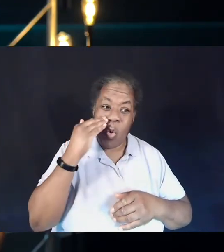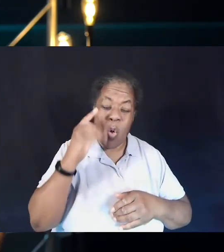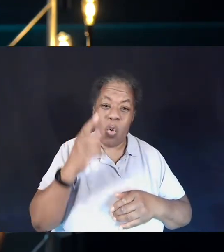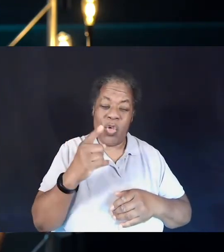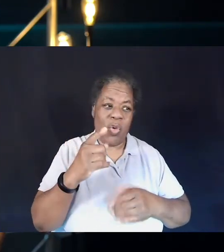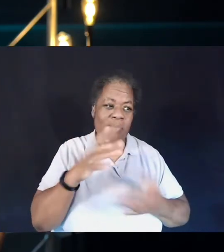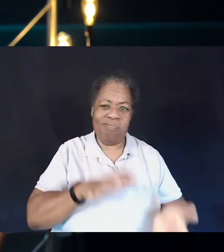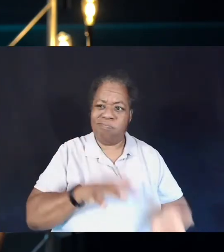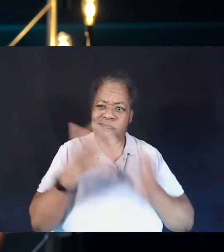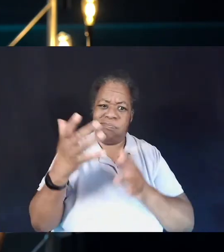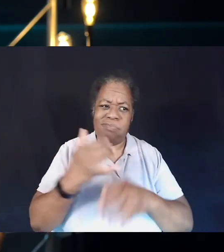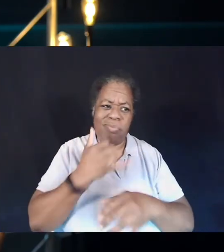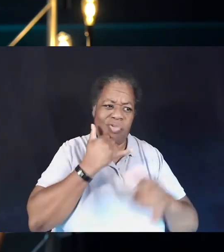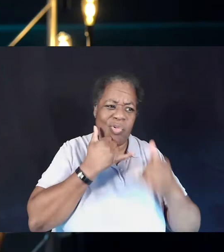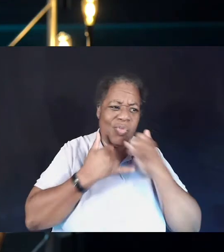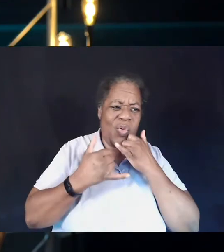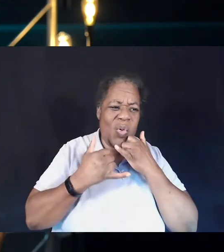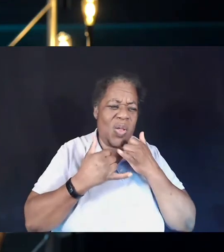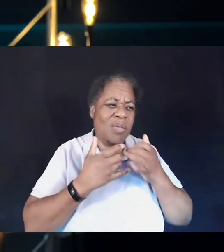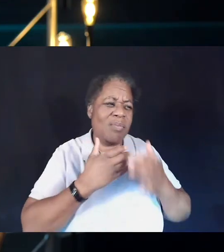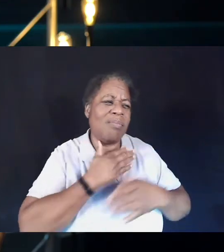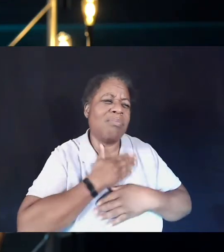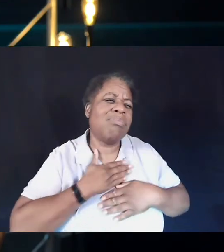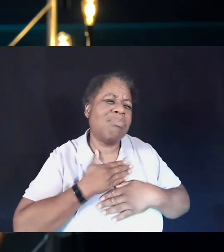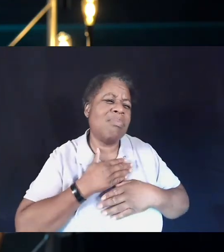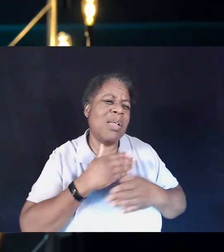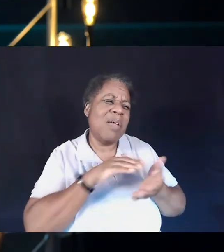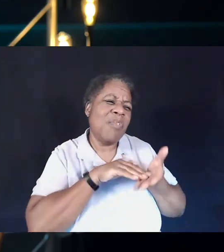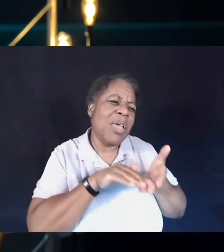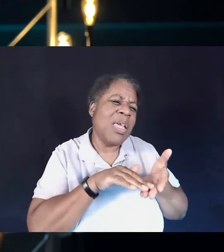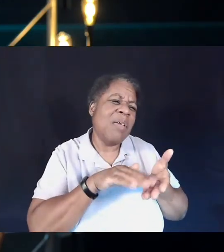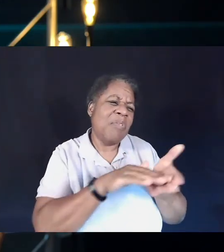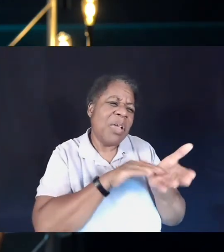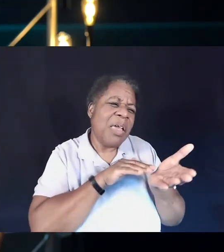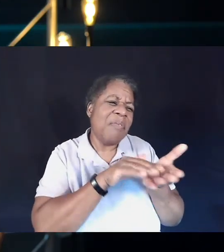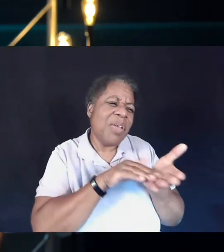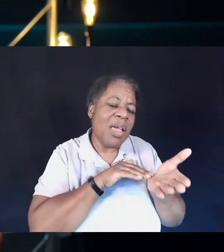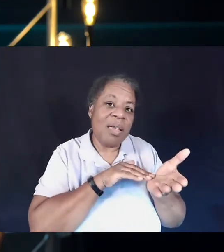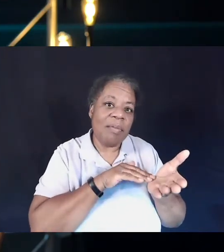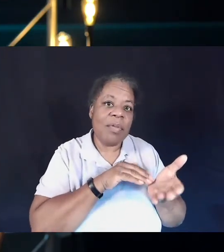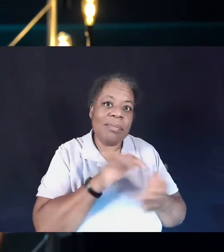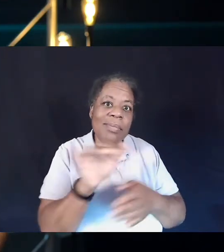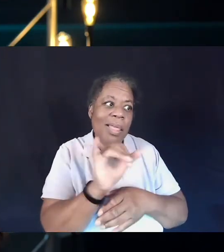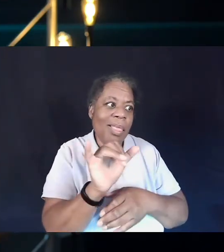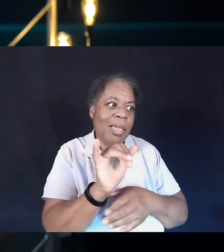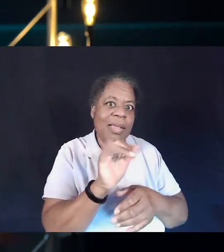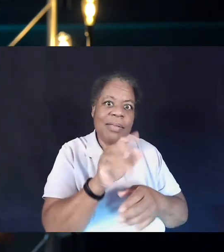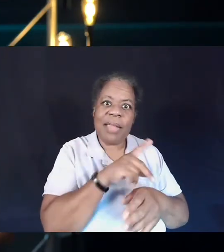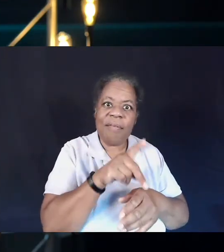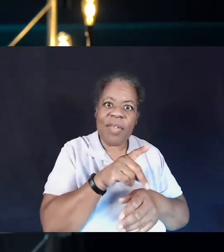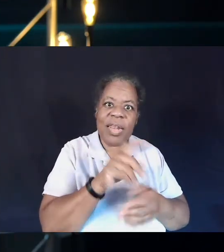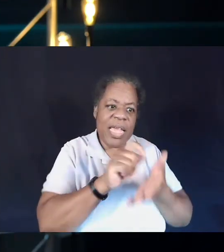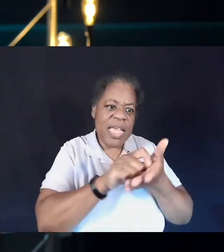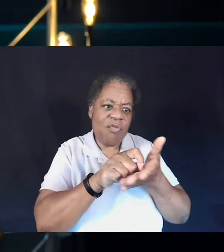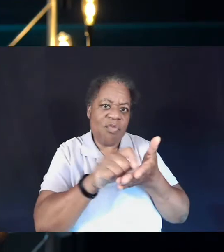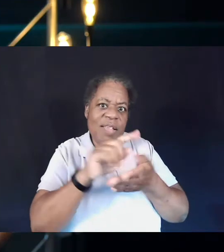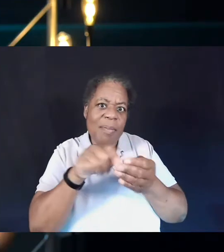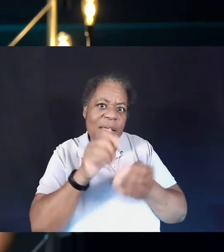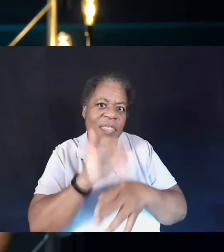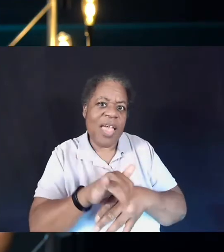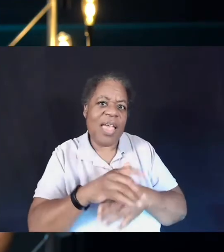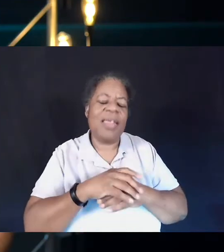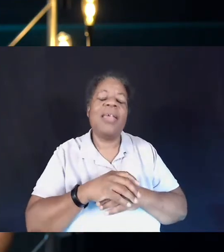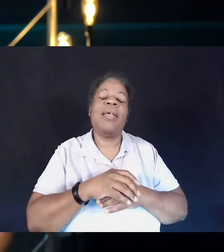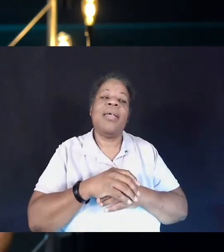forgiveness? If so, you're not alone. And David writes about it here. So he then goes on to clarify and articulate